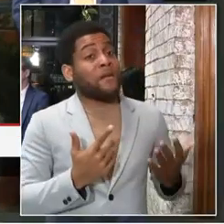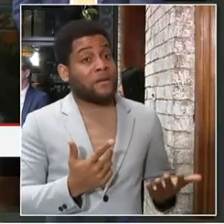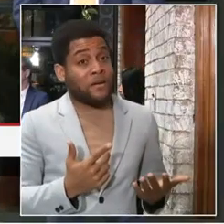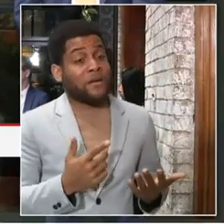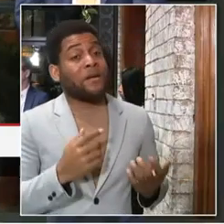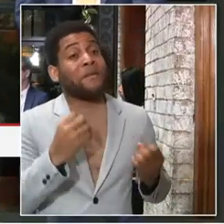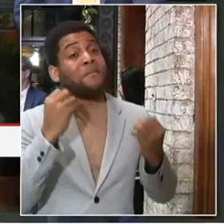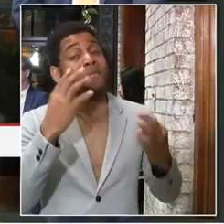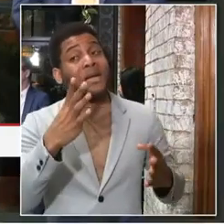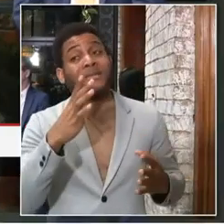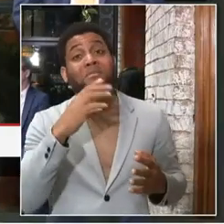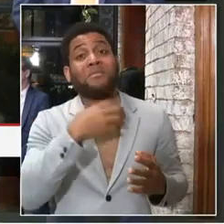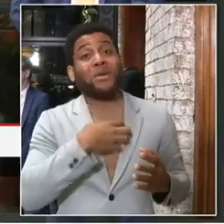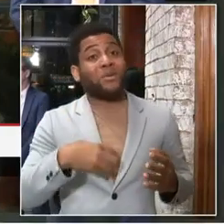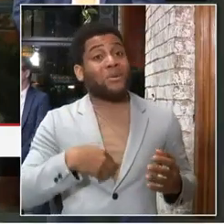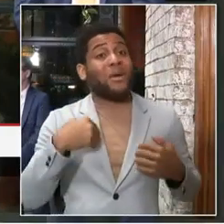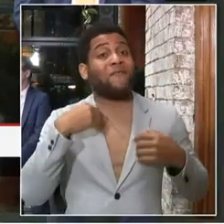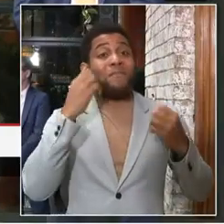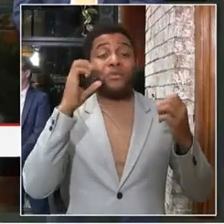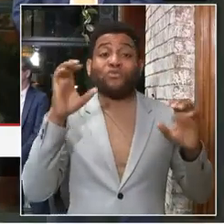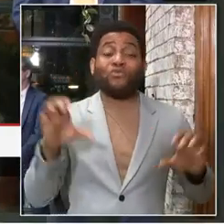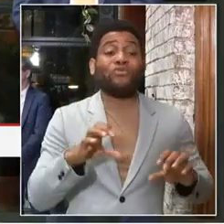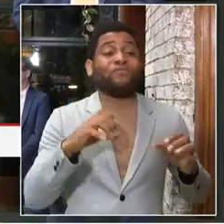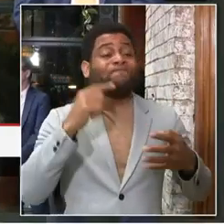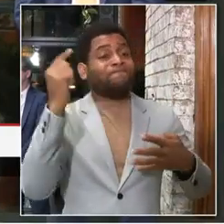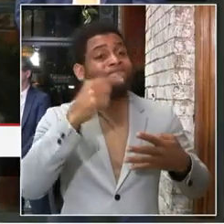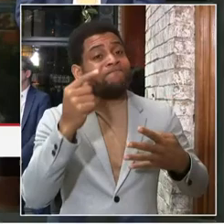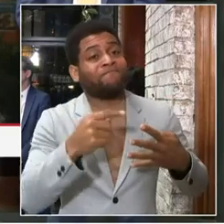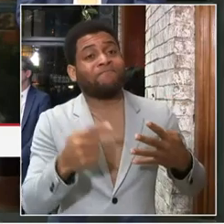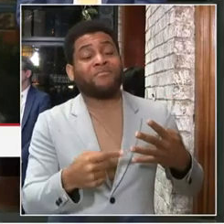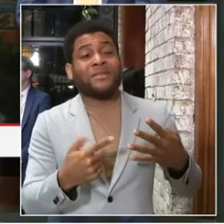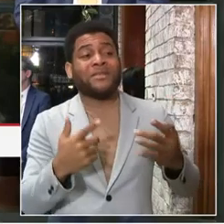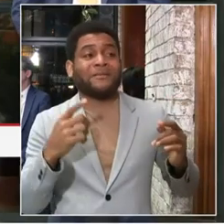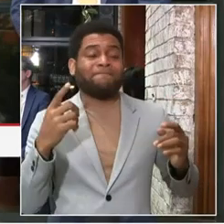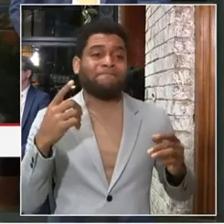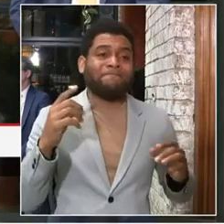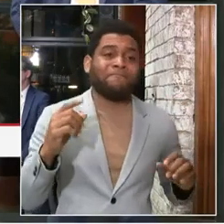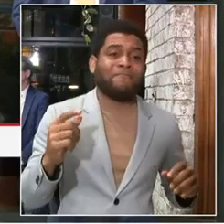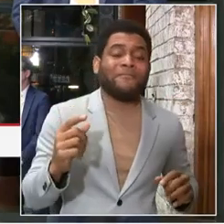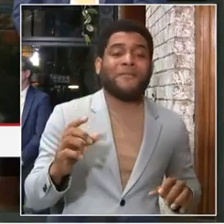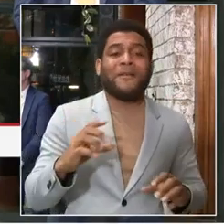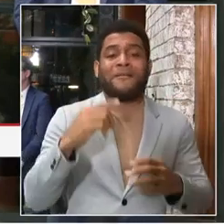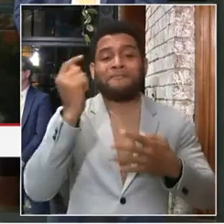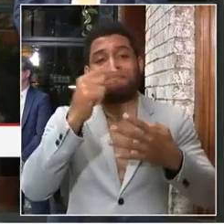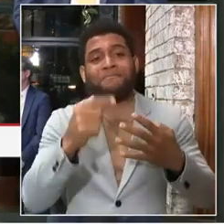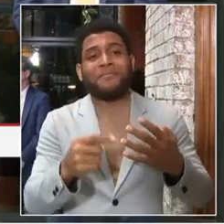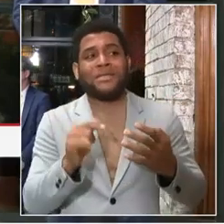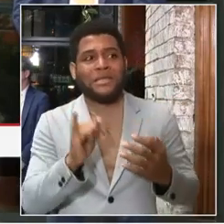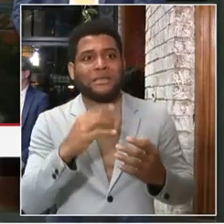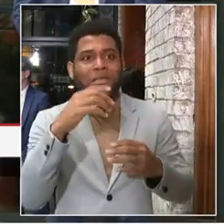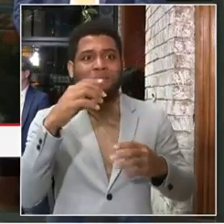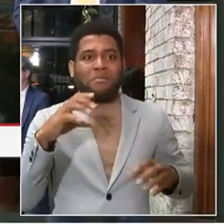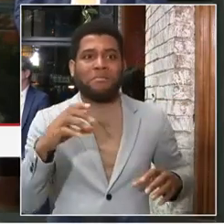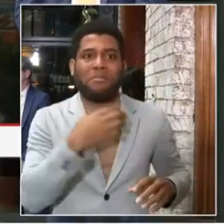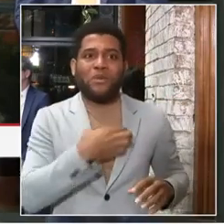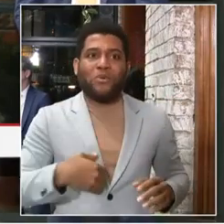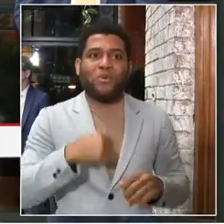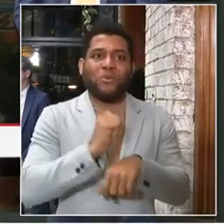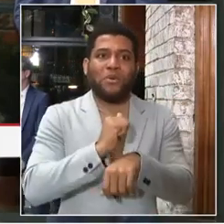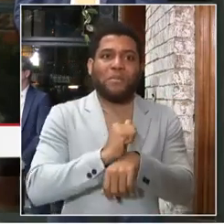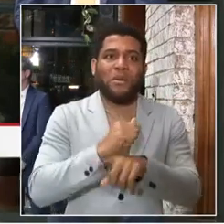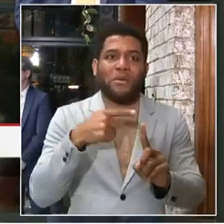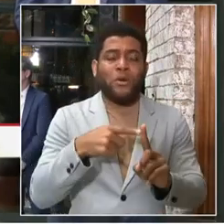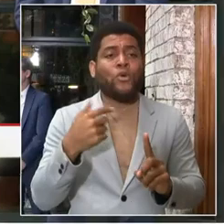of mayoring, because that's the job. The job is to make sure that we have a strong economy in this